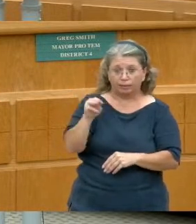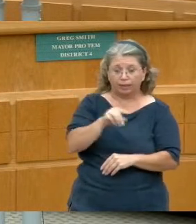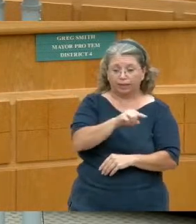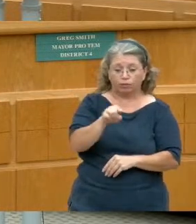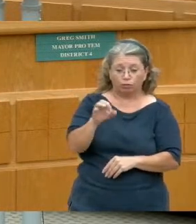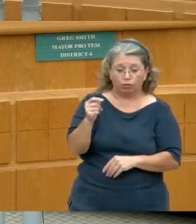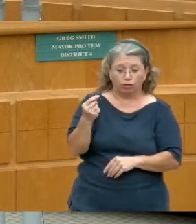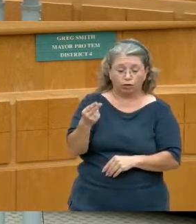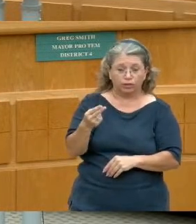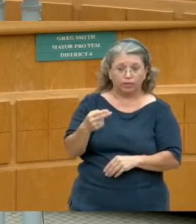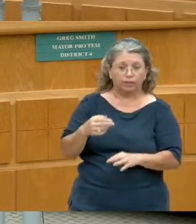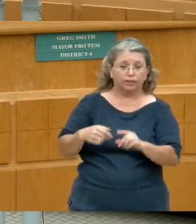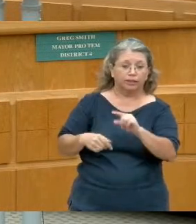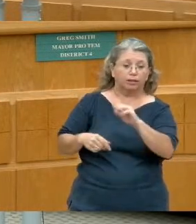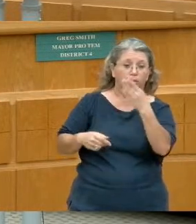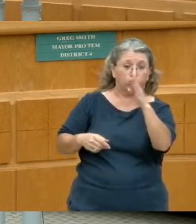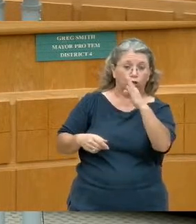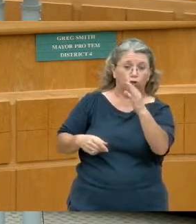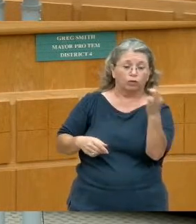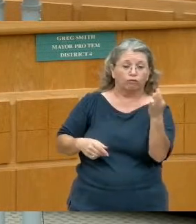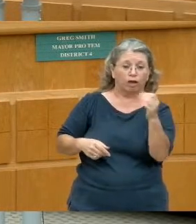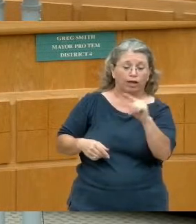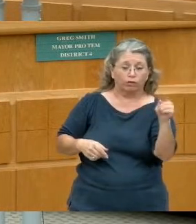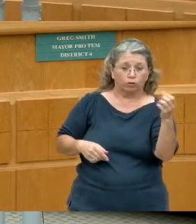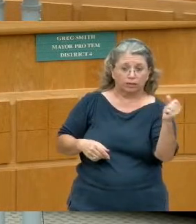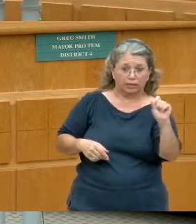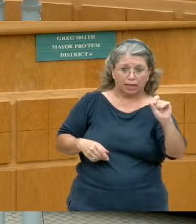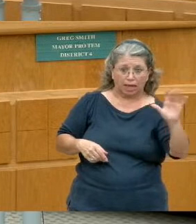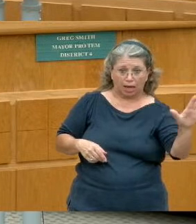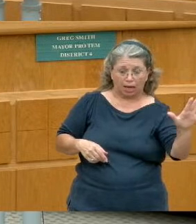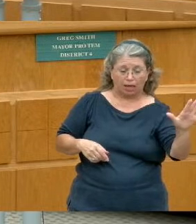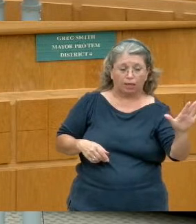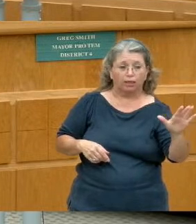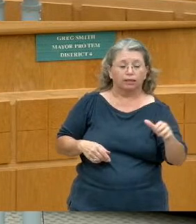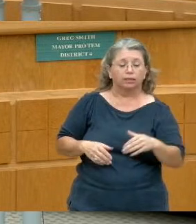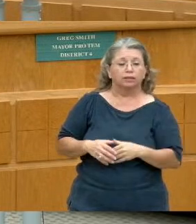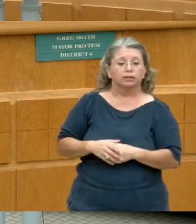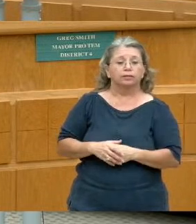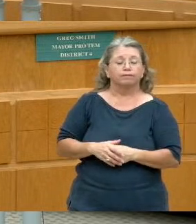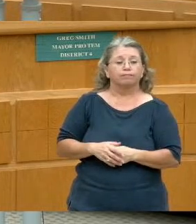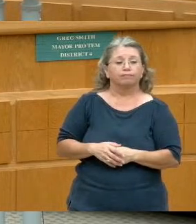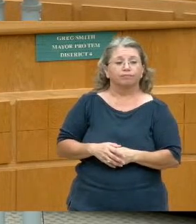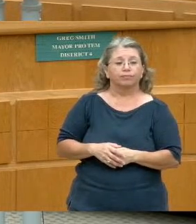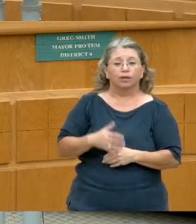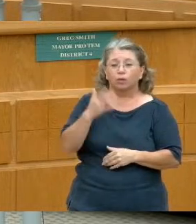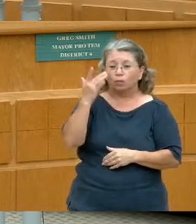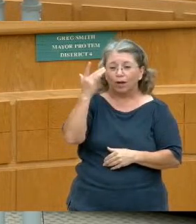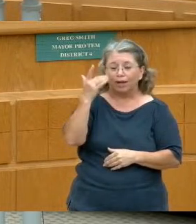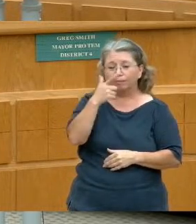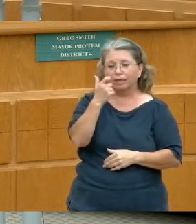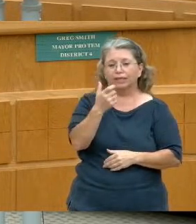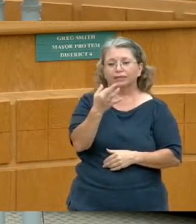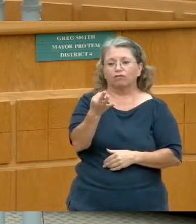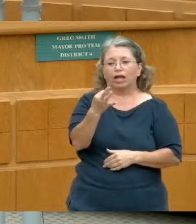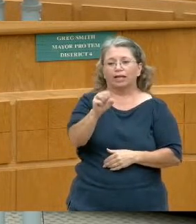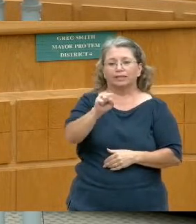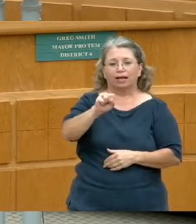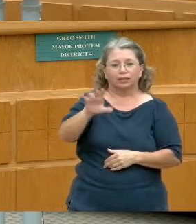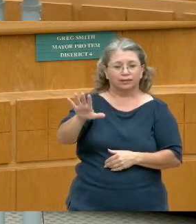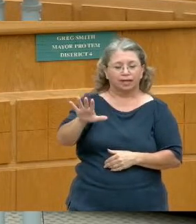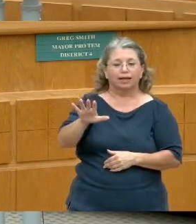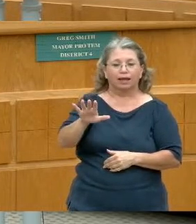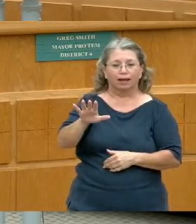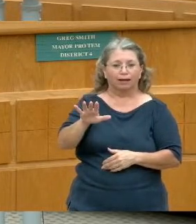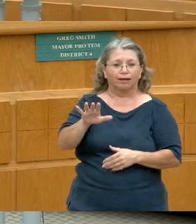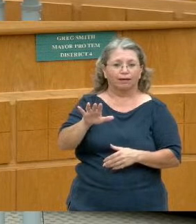Sunday, and the reason why I'm grouping Friday with Sunday and Saturday is because the activity amount in the Friday is similar